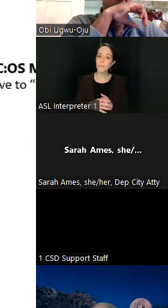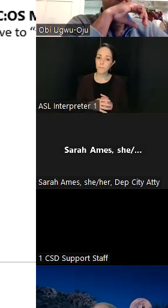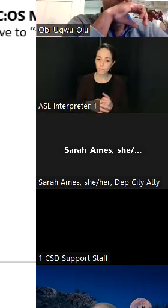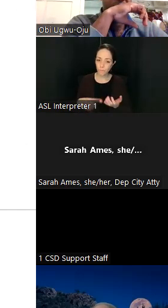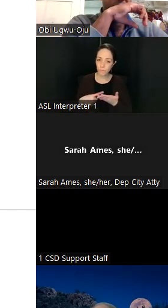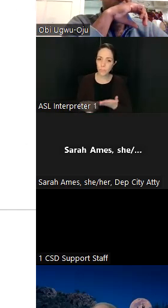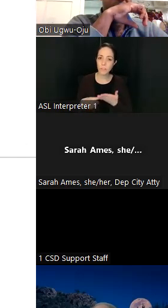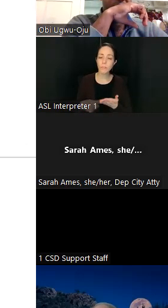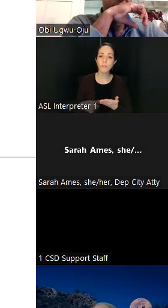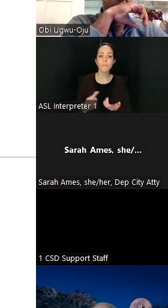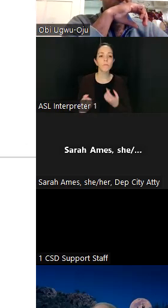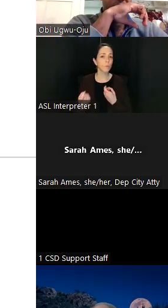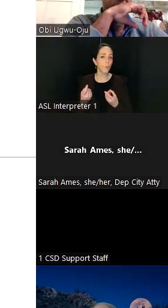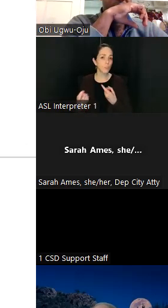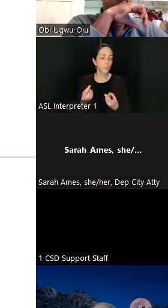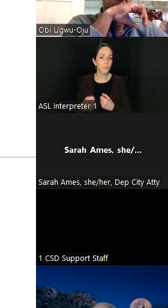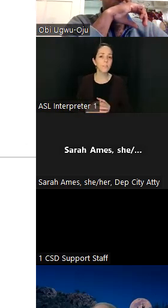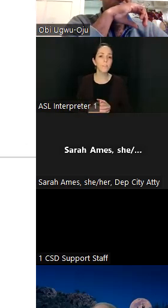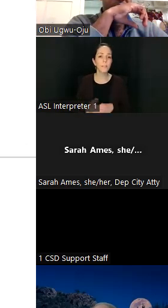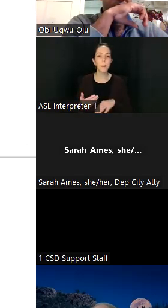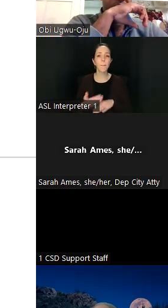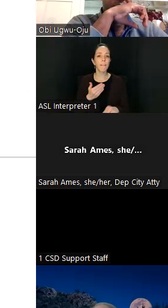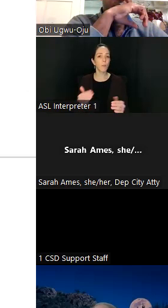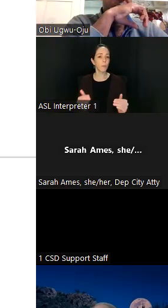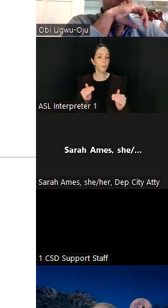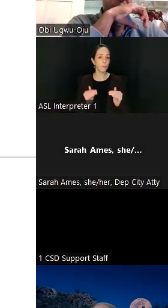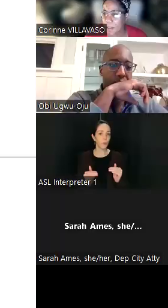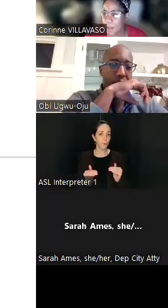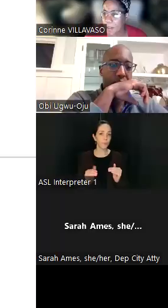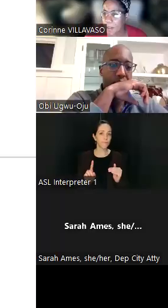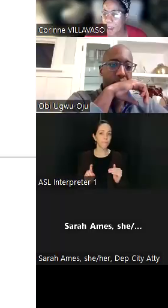discussions, or have any questions before we move forward?